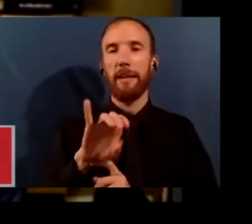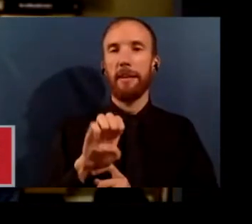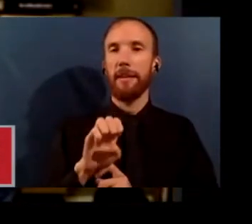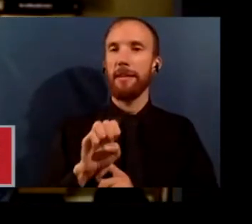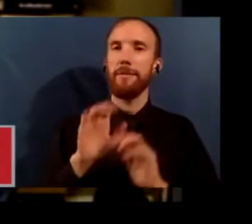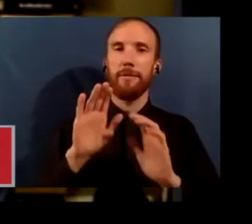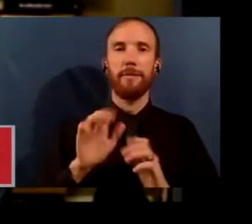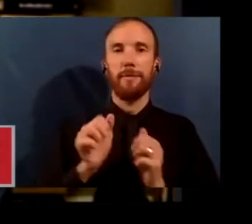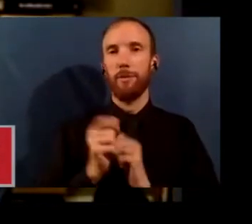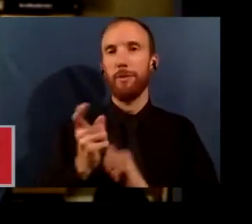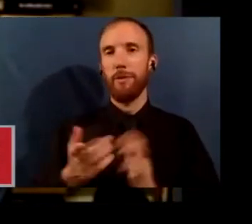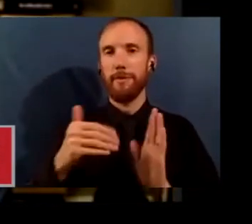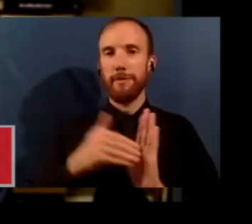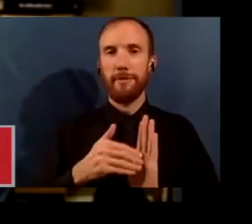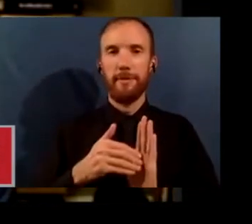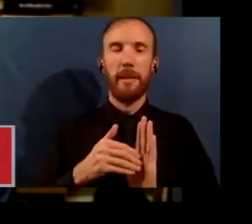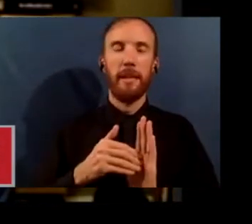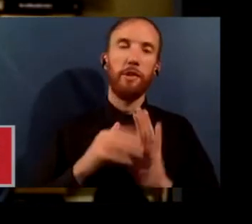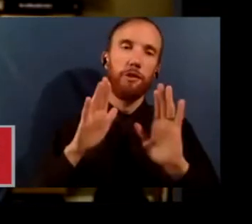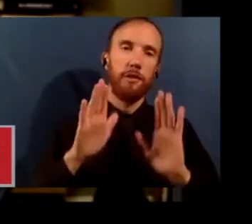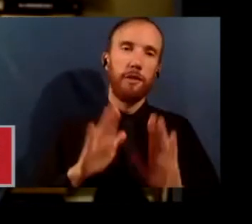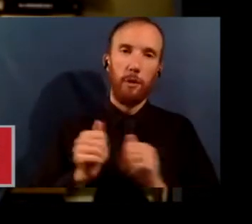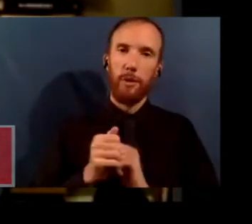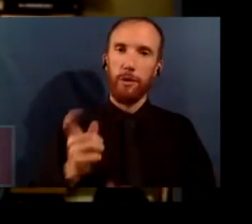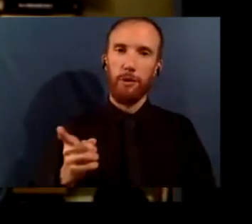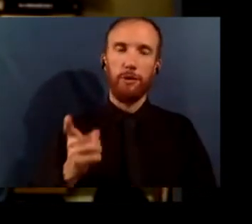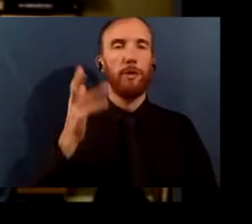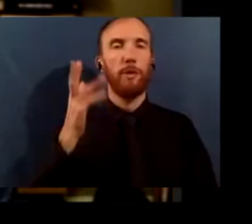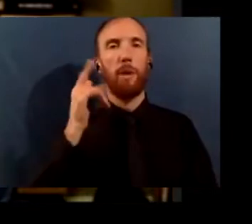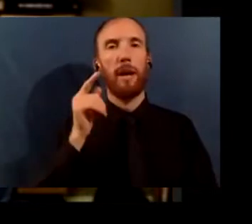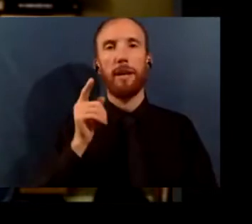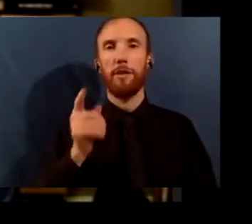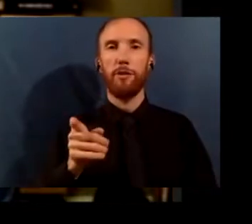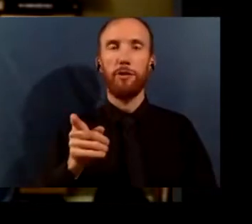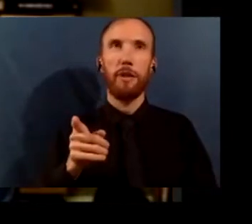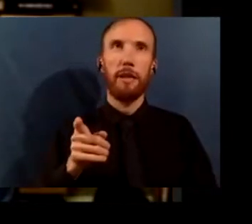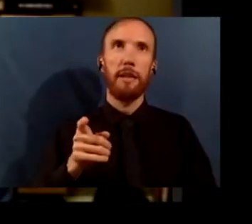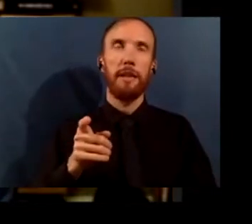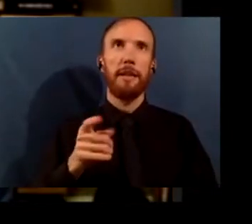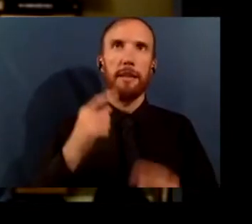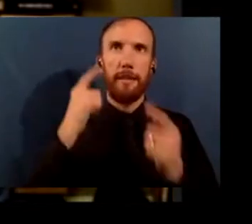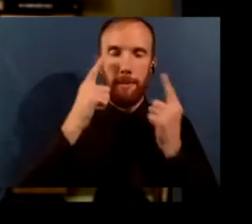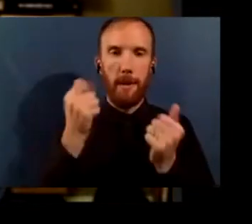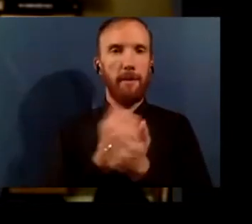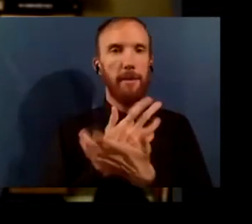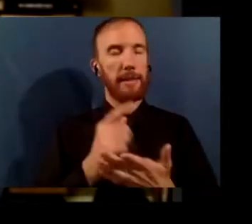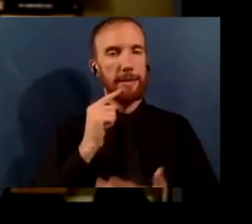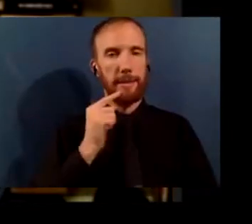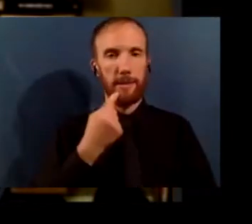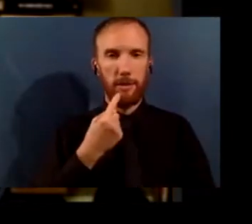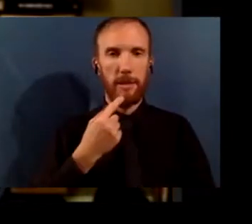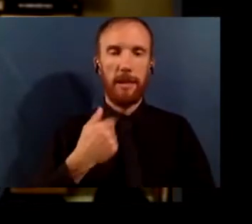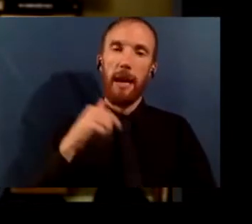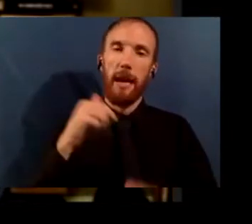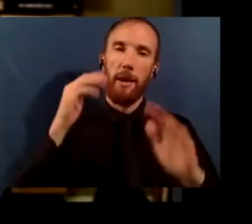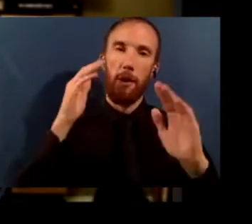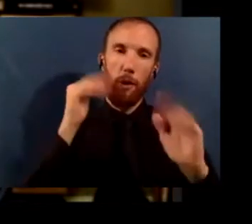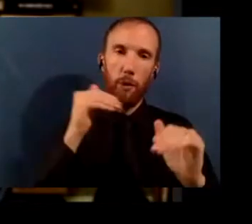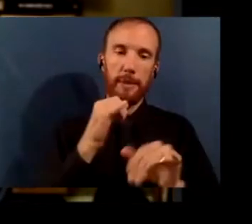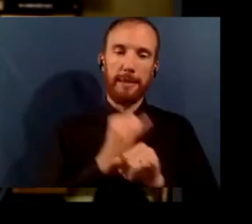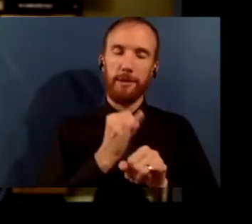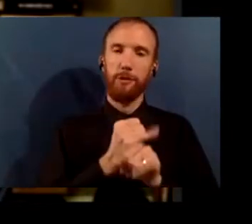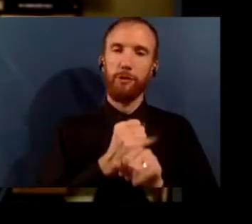to be with you, because you're looking at these things seriously. I mean, I hope very much the Institute is going to,